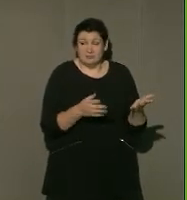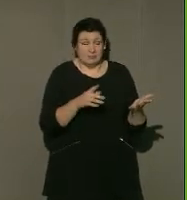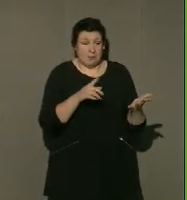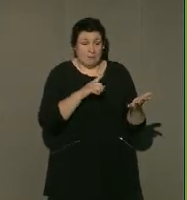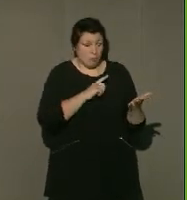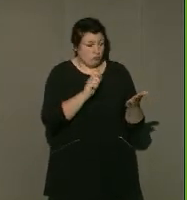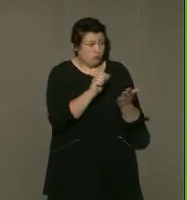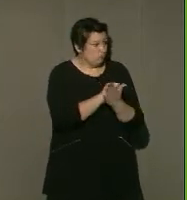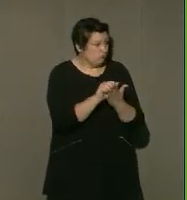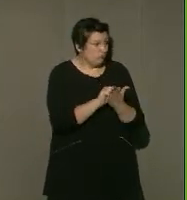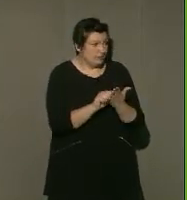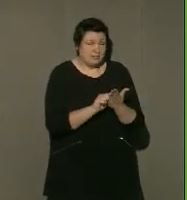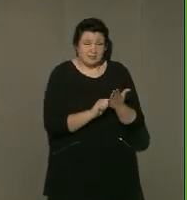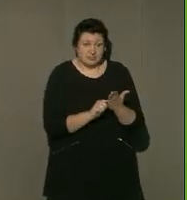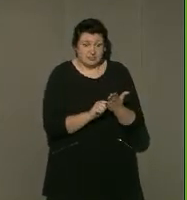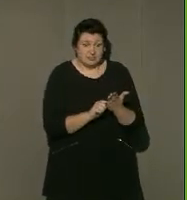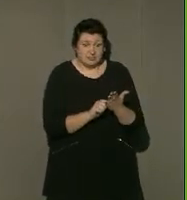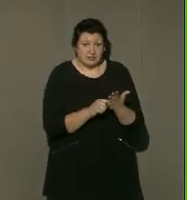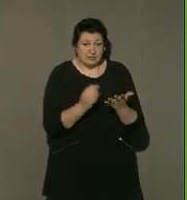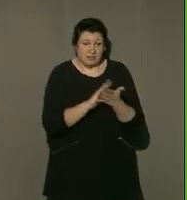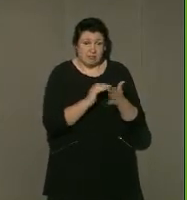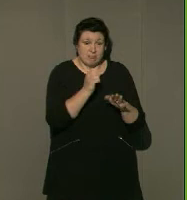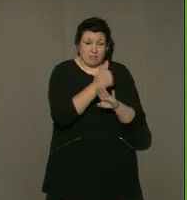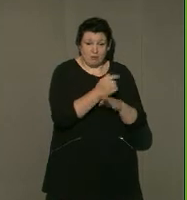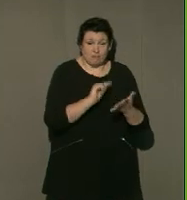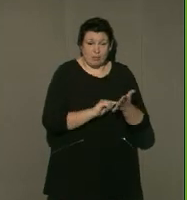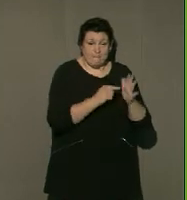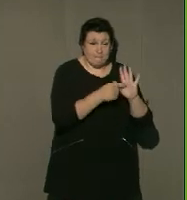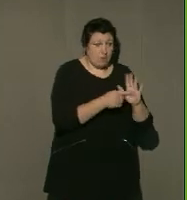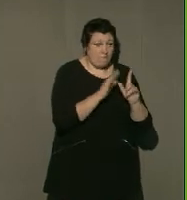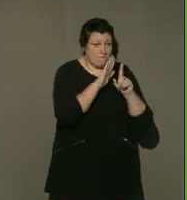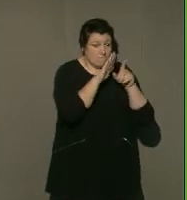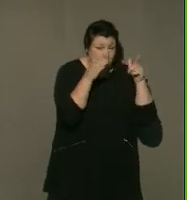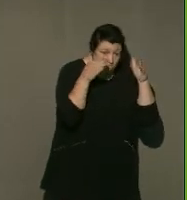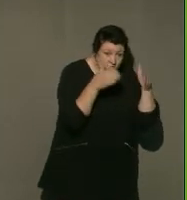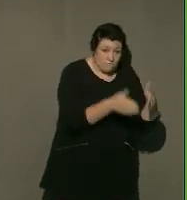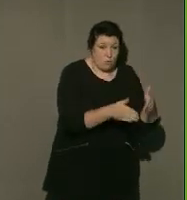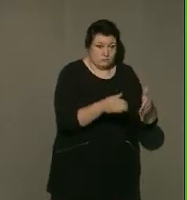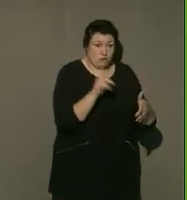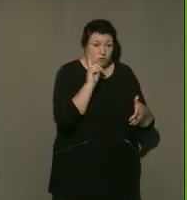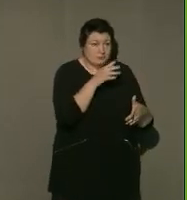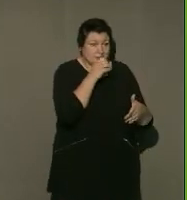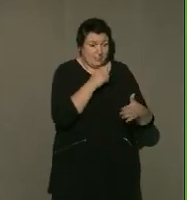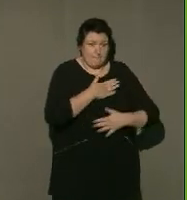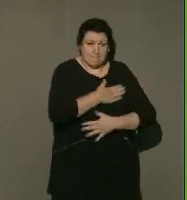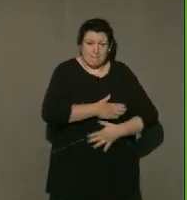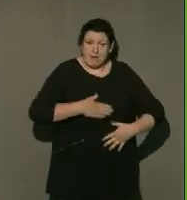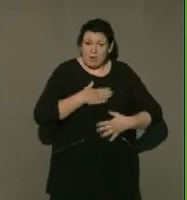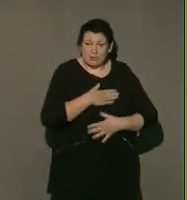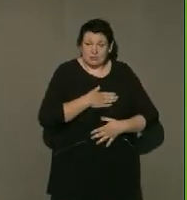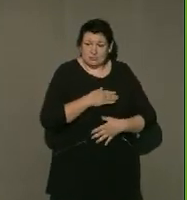written, the original motion's emphasis on biological sex is not essential to